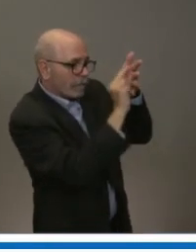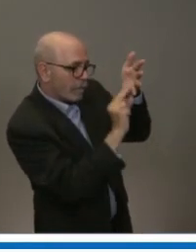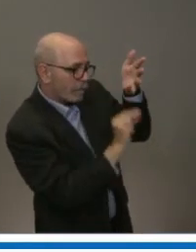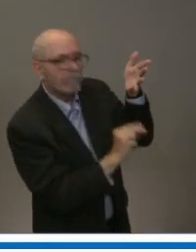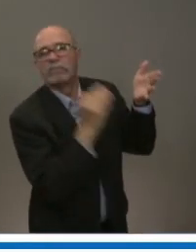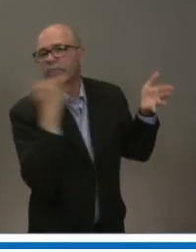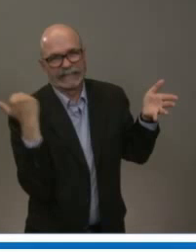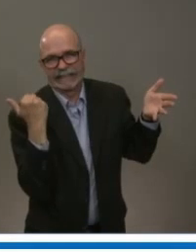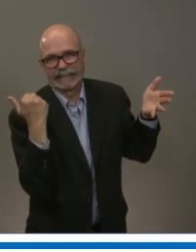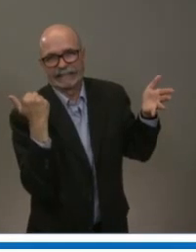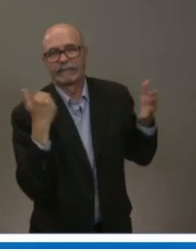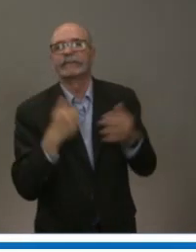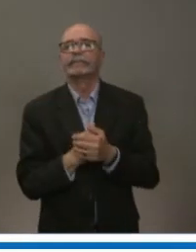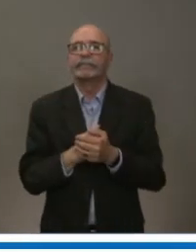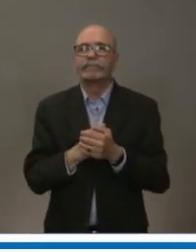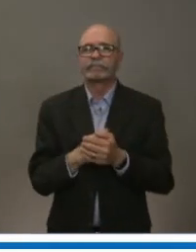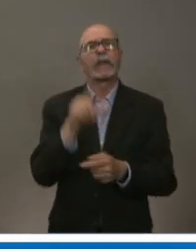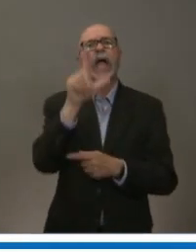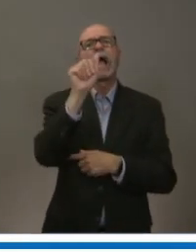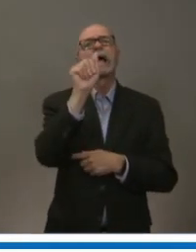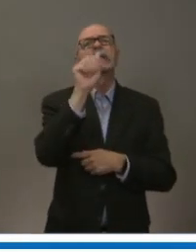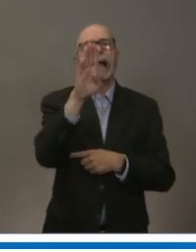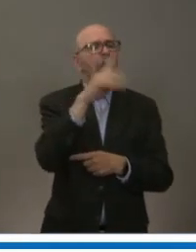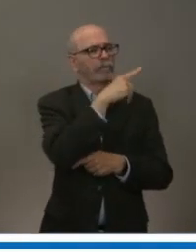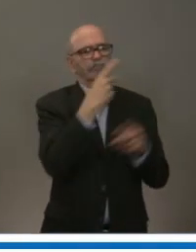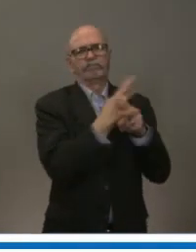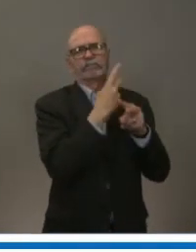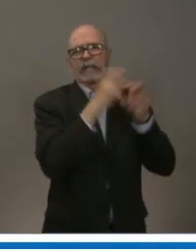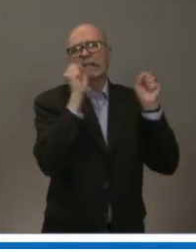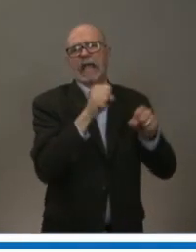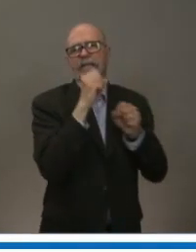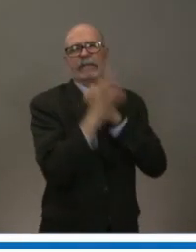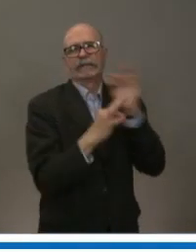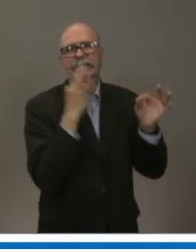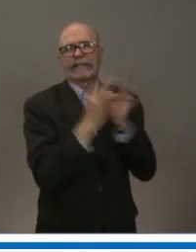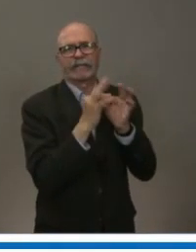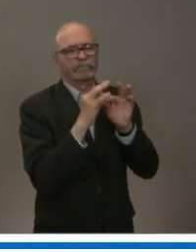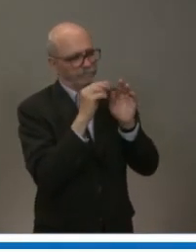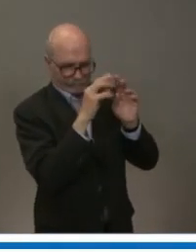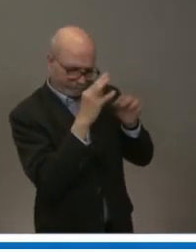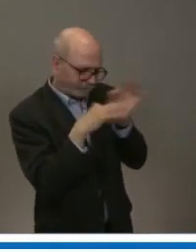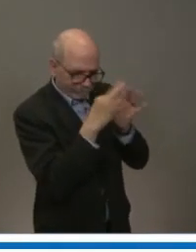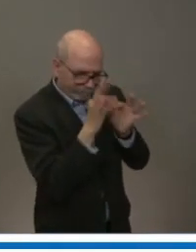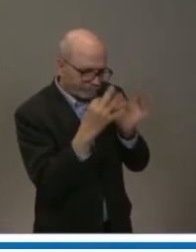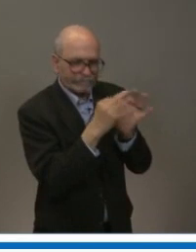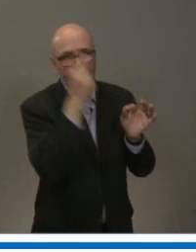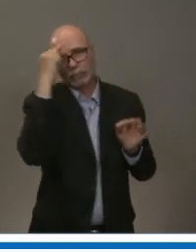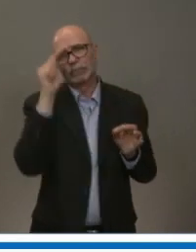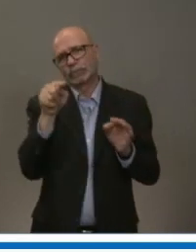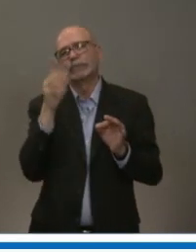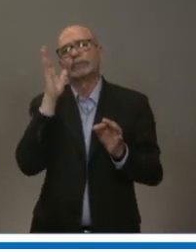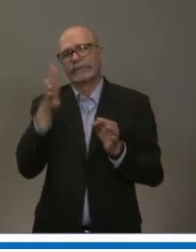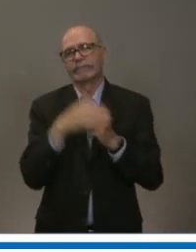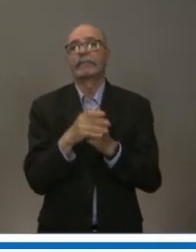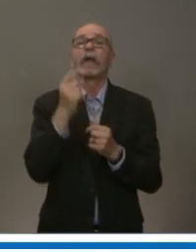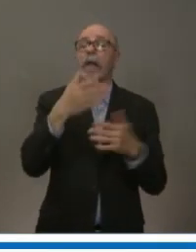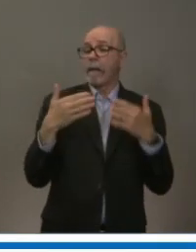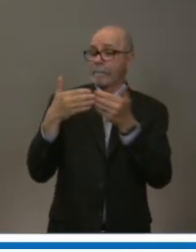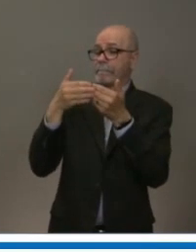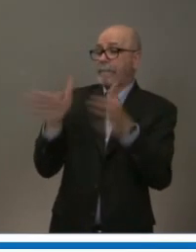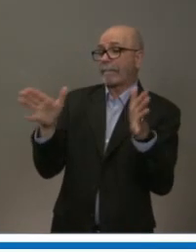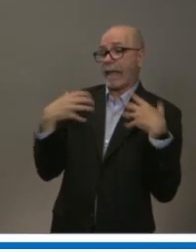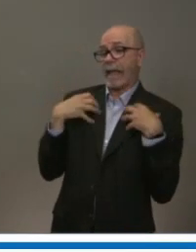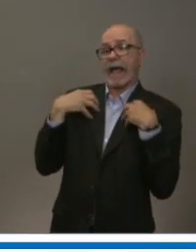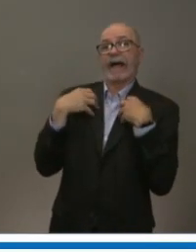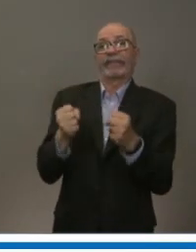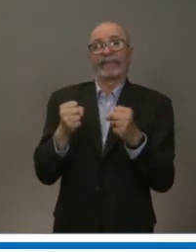to manage people and test them through the assessment center, and that we have public health staff have all been deployed. Really, the only